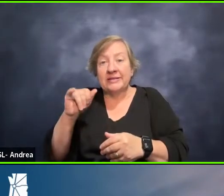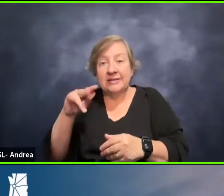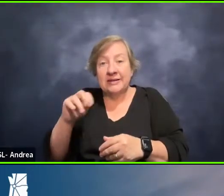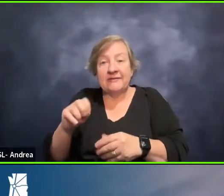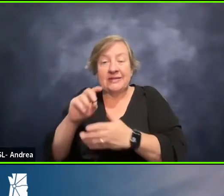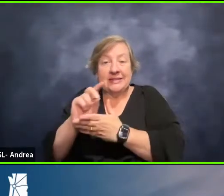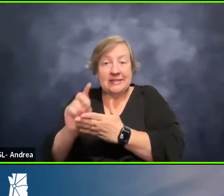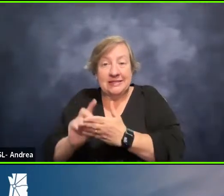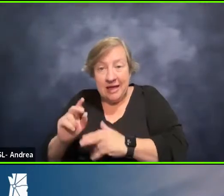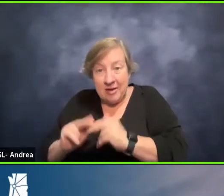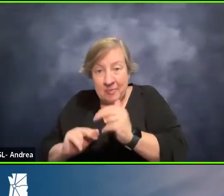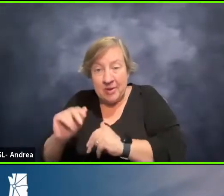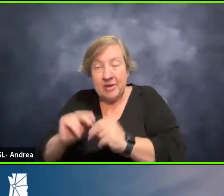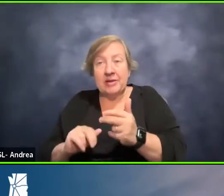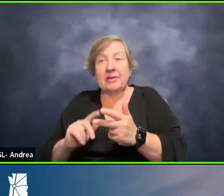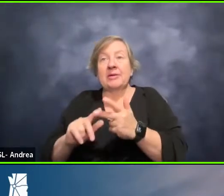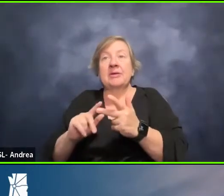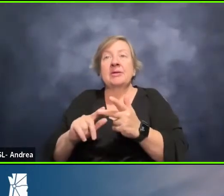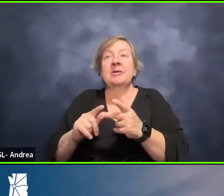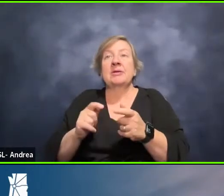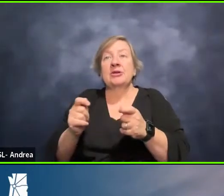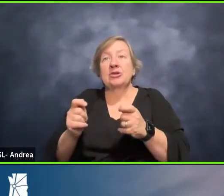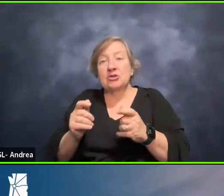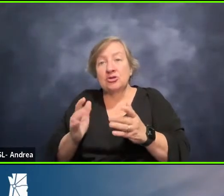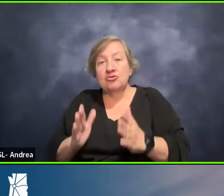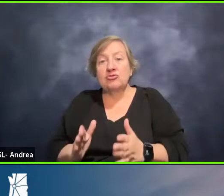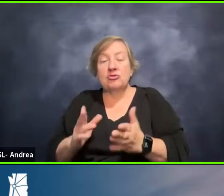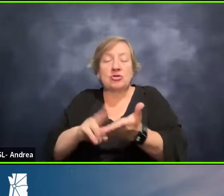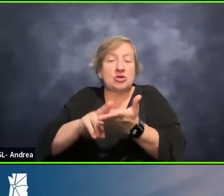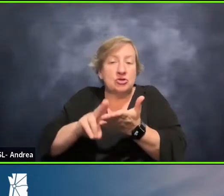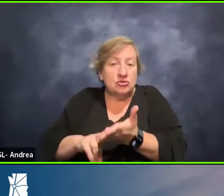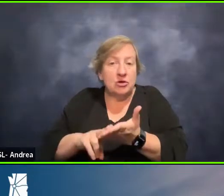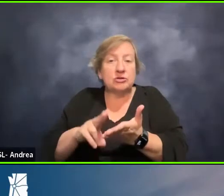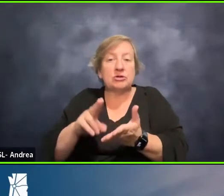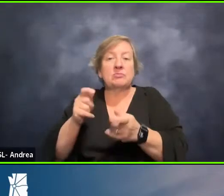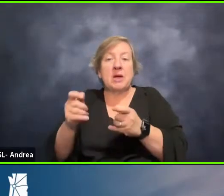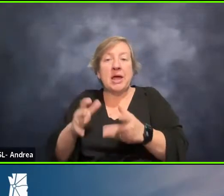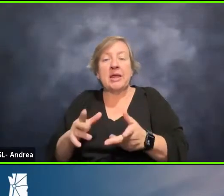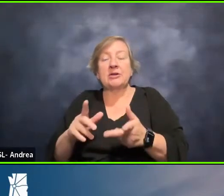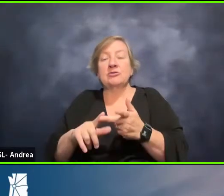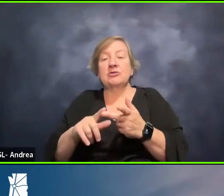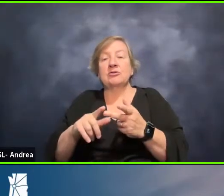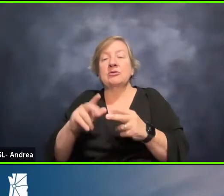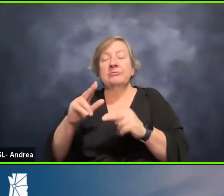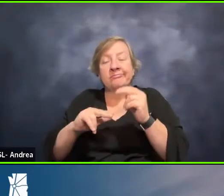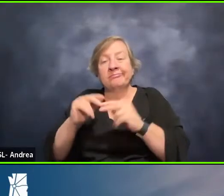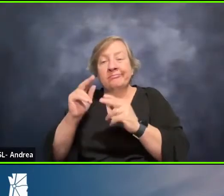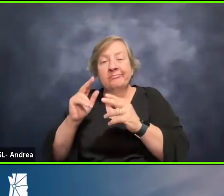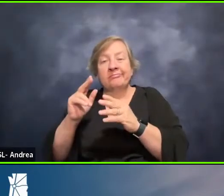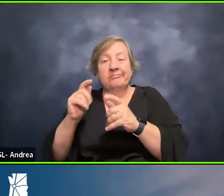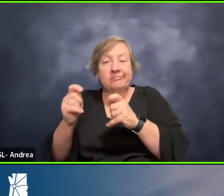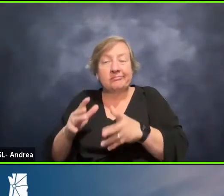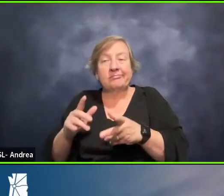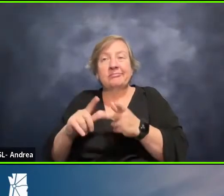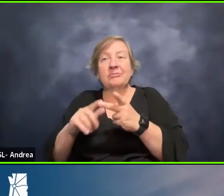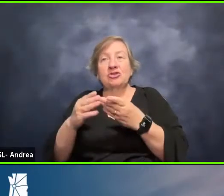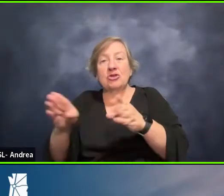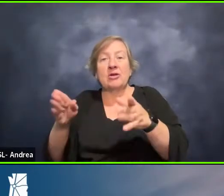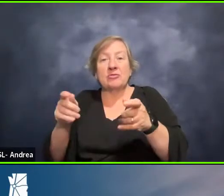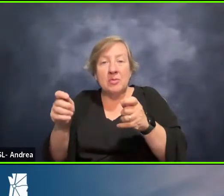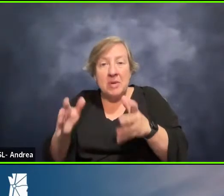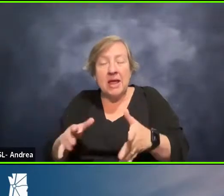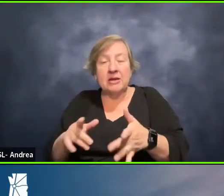see construction manager, general contractor methods. You will also see design bid